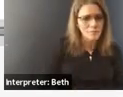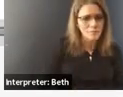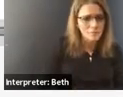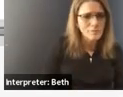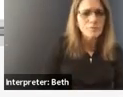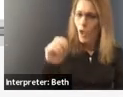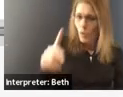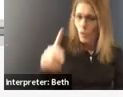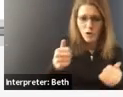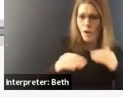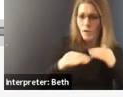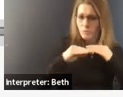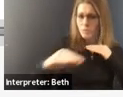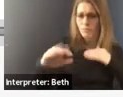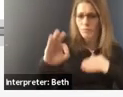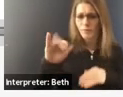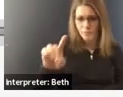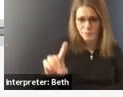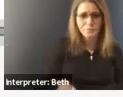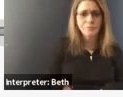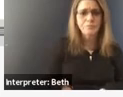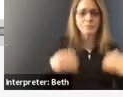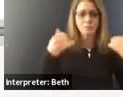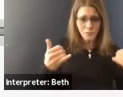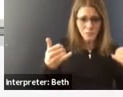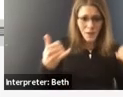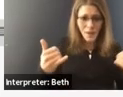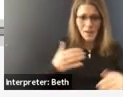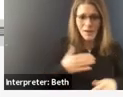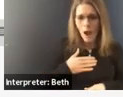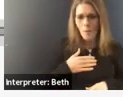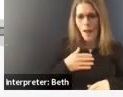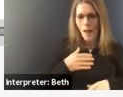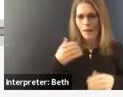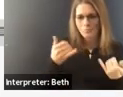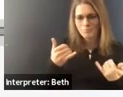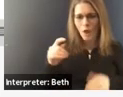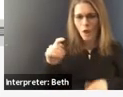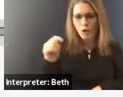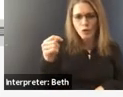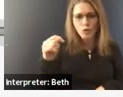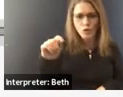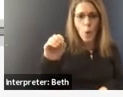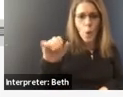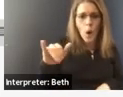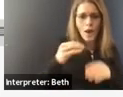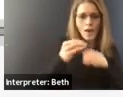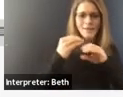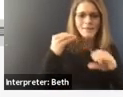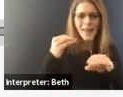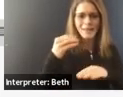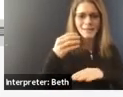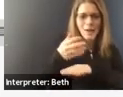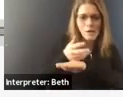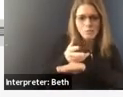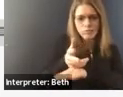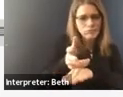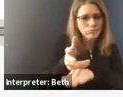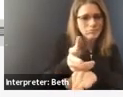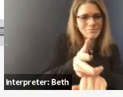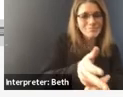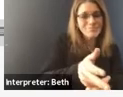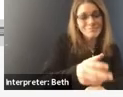Okay, great. So now my little toy tank is out on the road, right? Which is not really what we want for